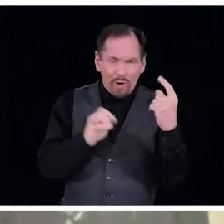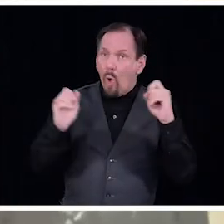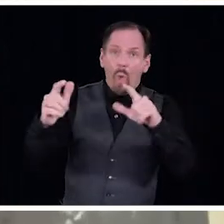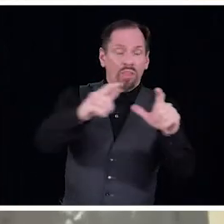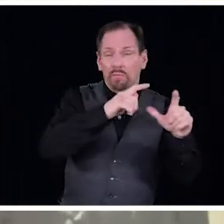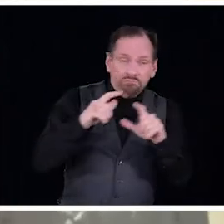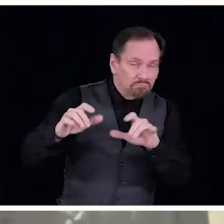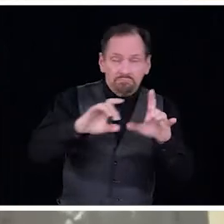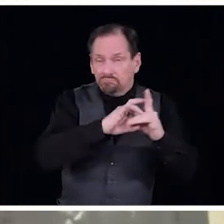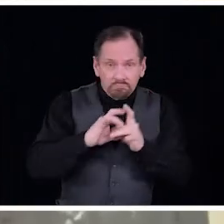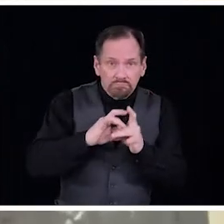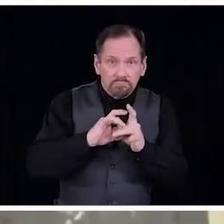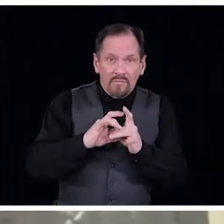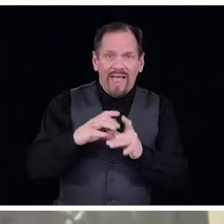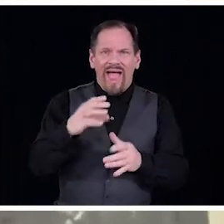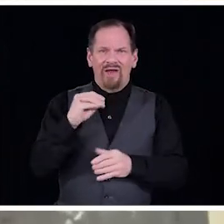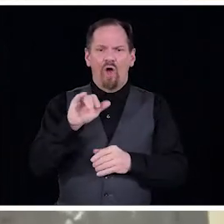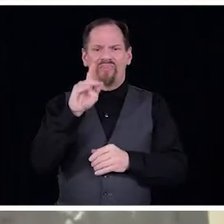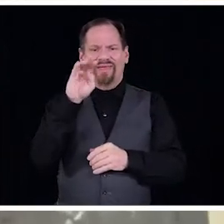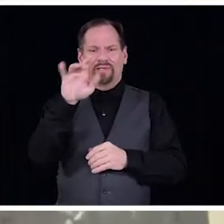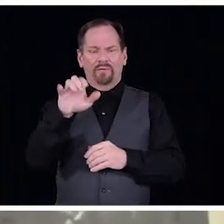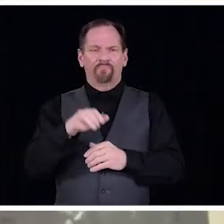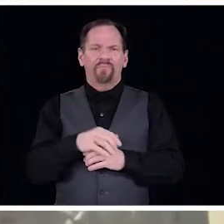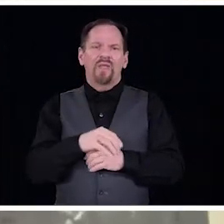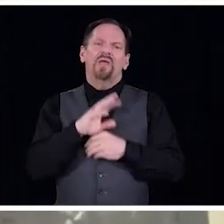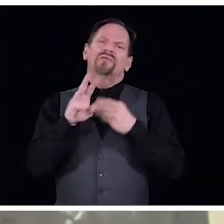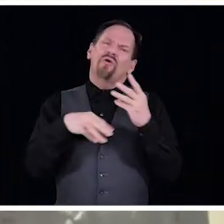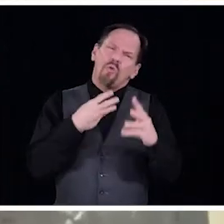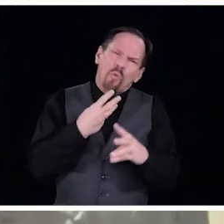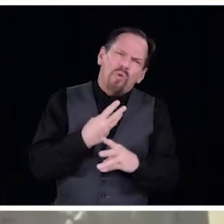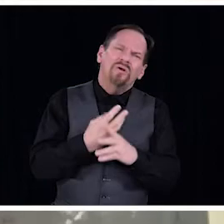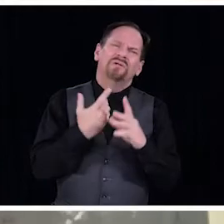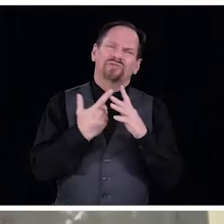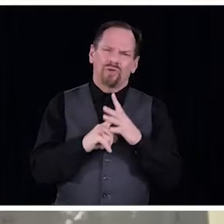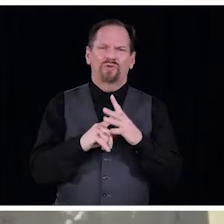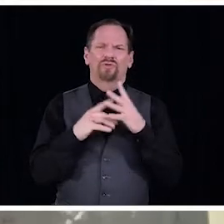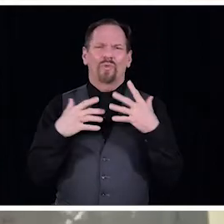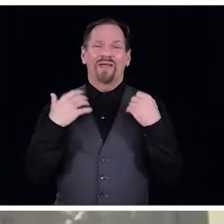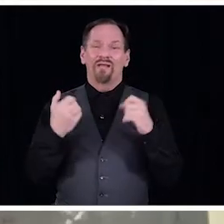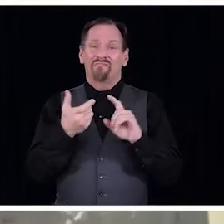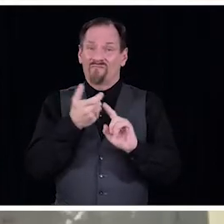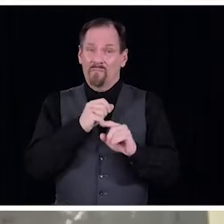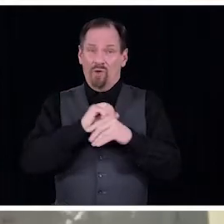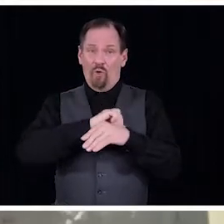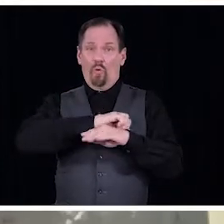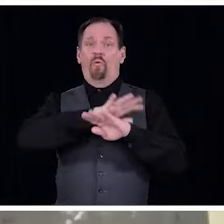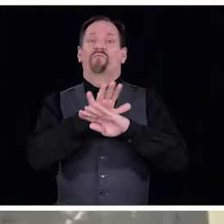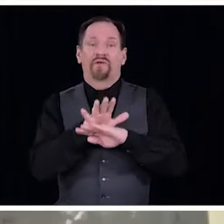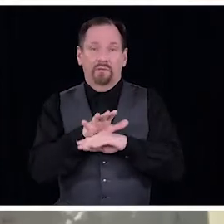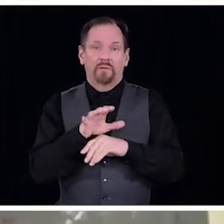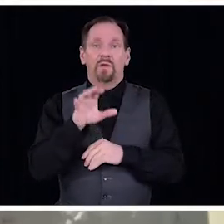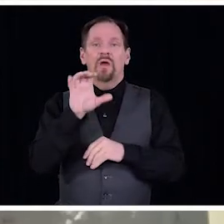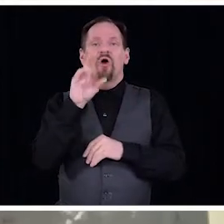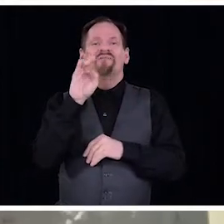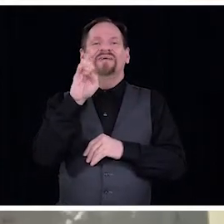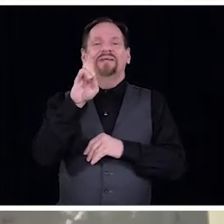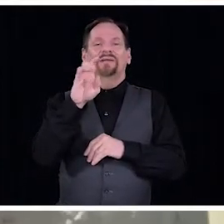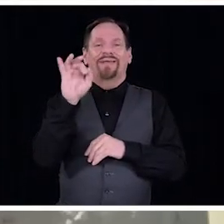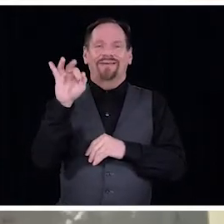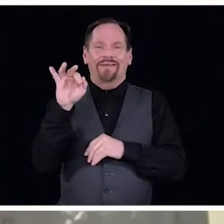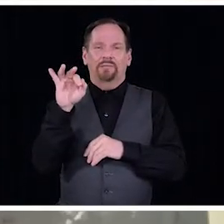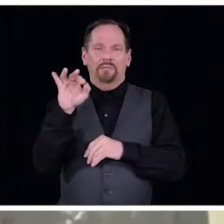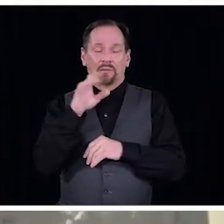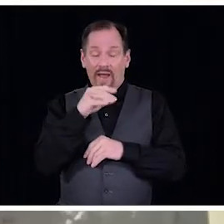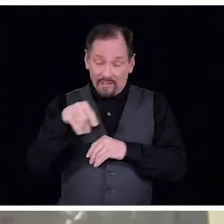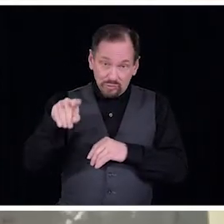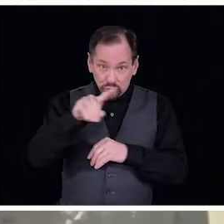So as the world begins to heal from COVID-19, and as you begin the next stages of your careers, I charge you all with the responsibility of